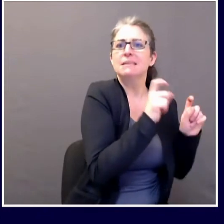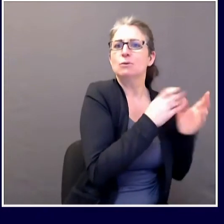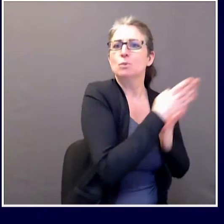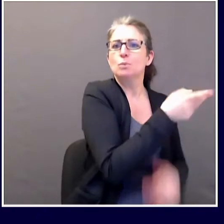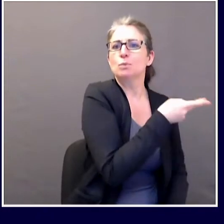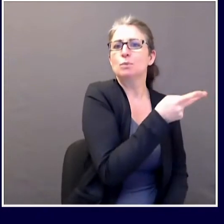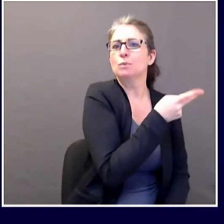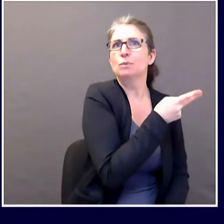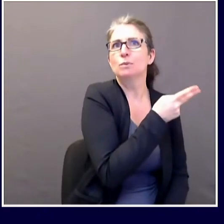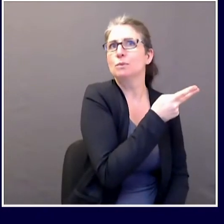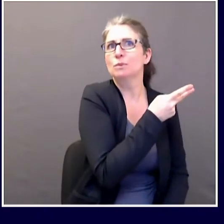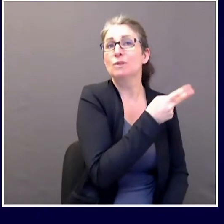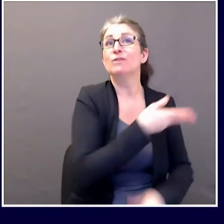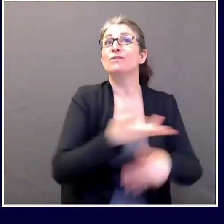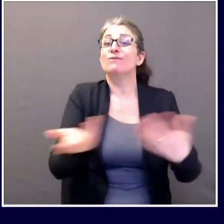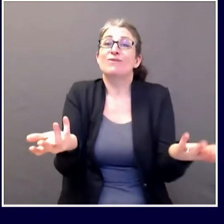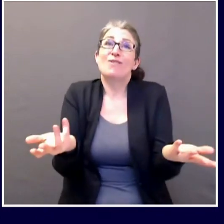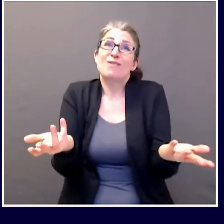comparison.